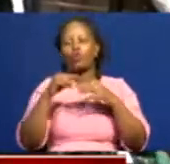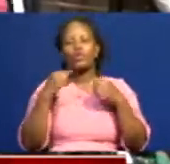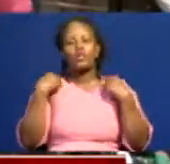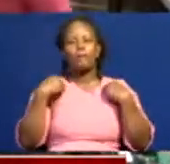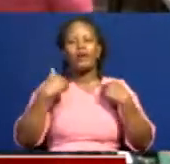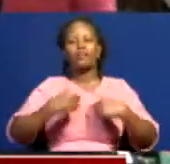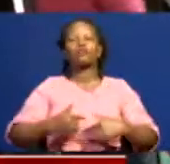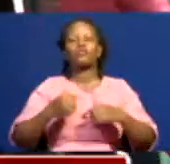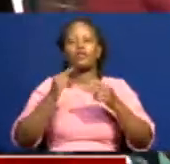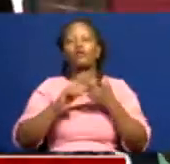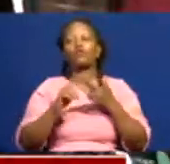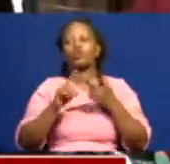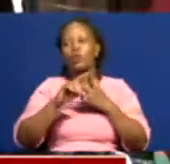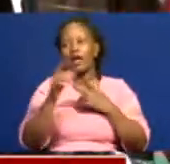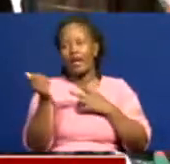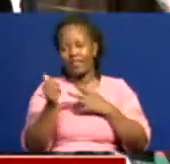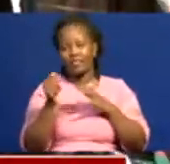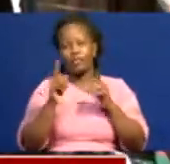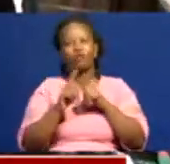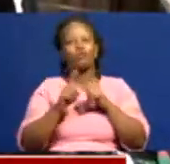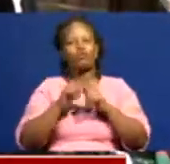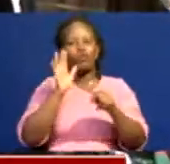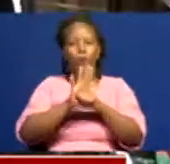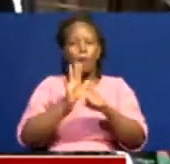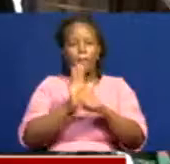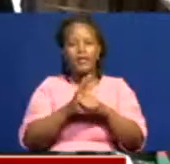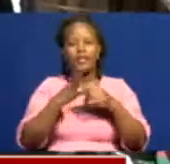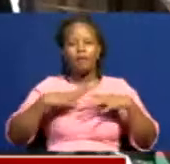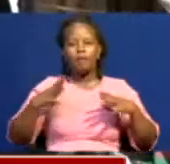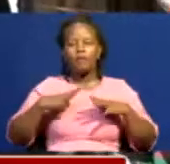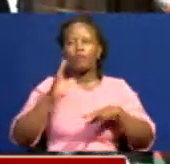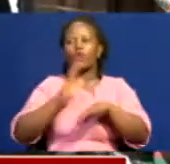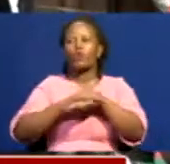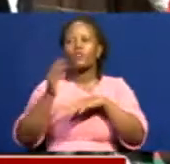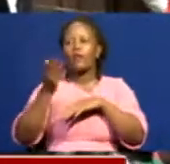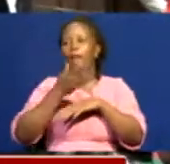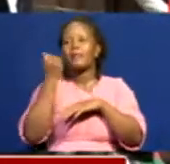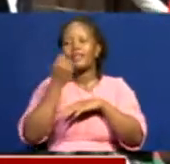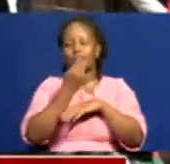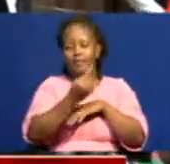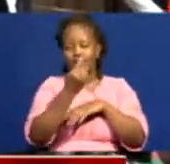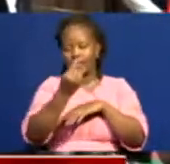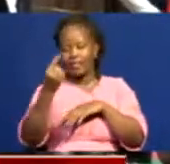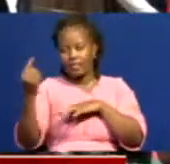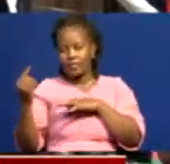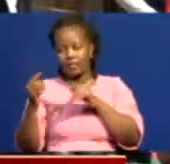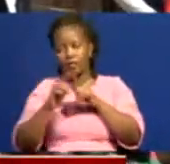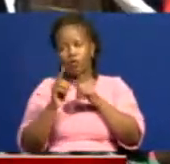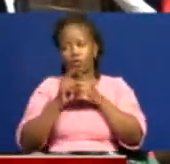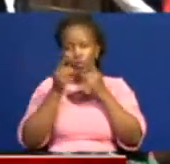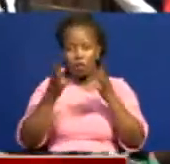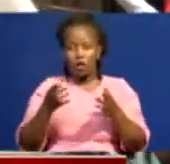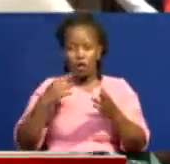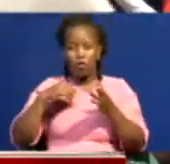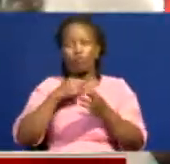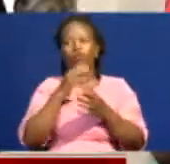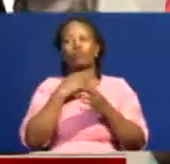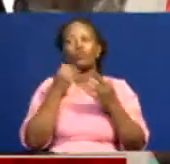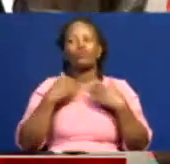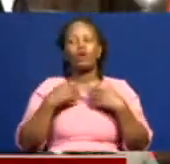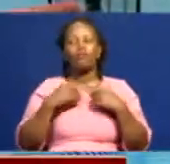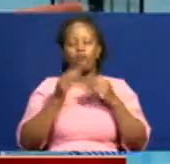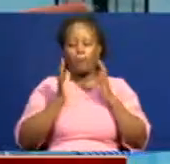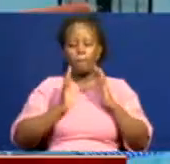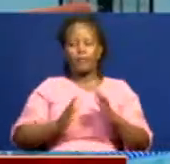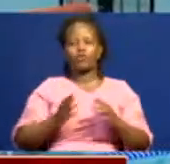other medals, and a lot of the athletes got personal bests. And I think as an athlete, you're aware that what you're always looking for is a personal best in a major